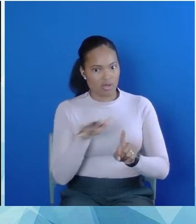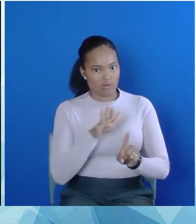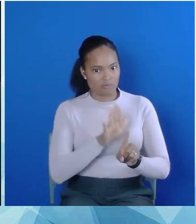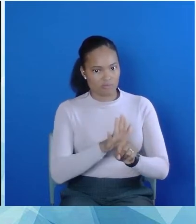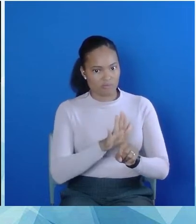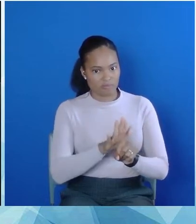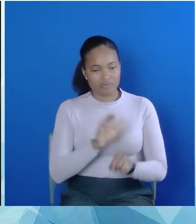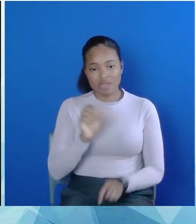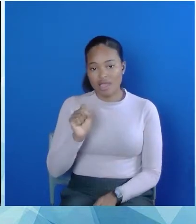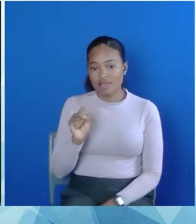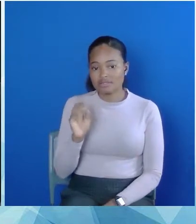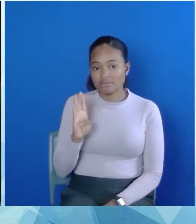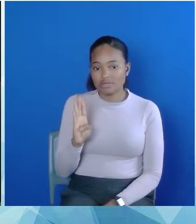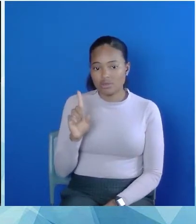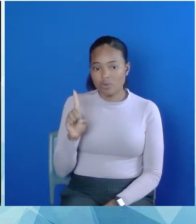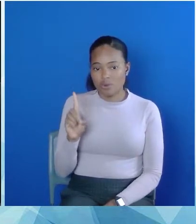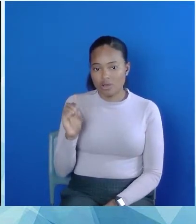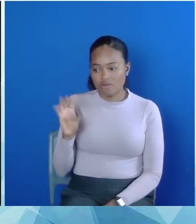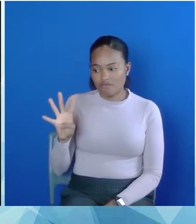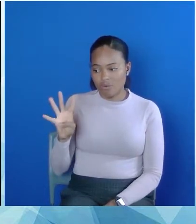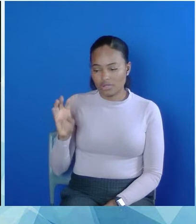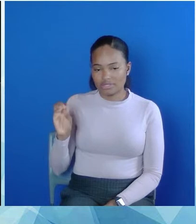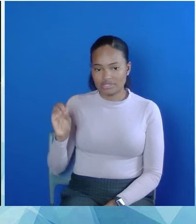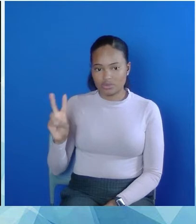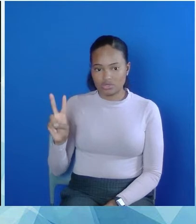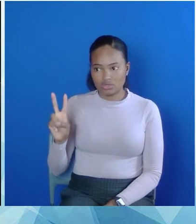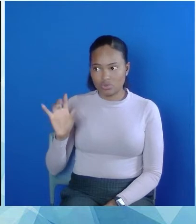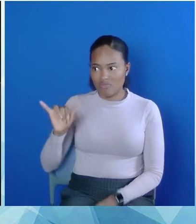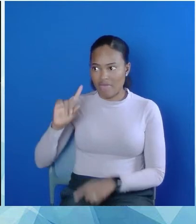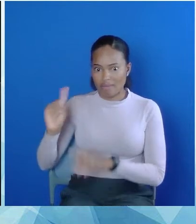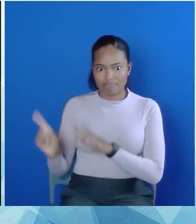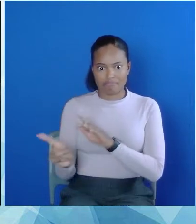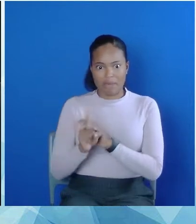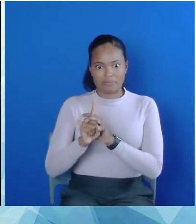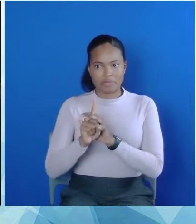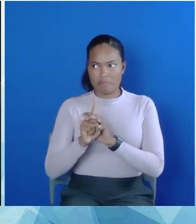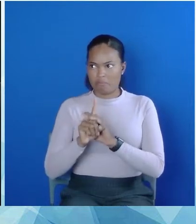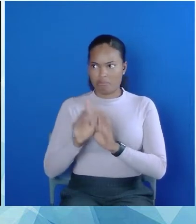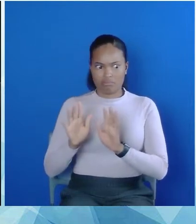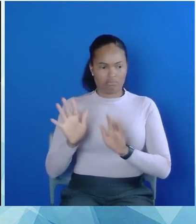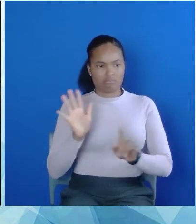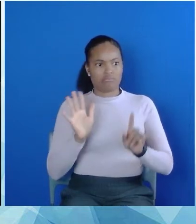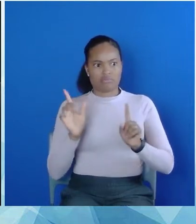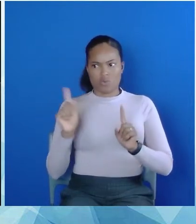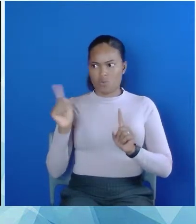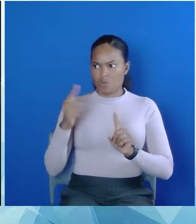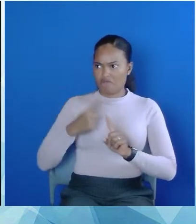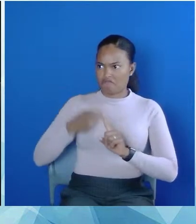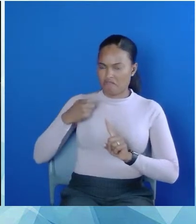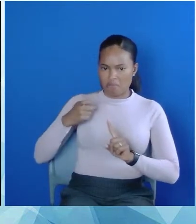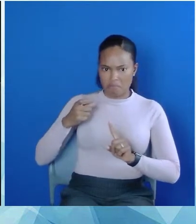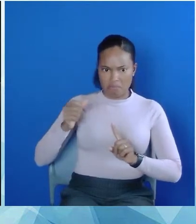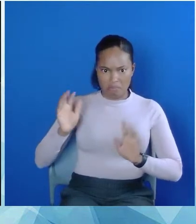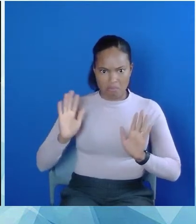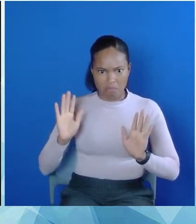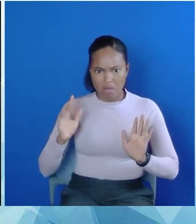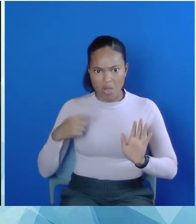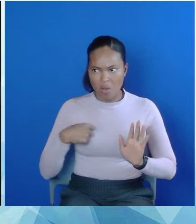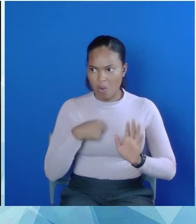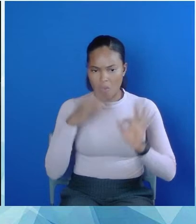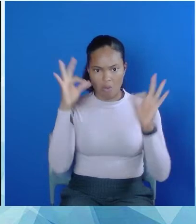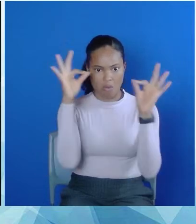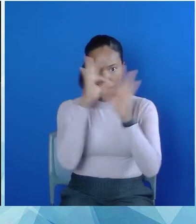SB 1402 popped up out of nowhere. We had no idea that was going to